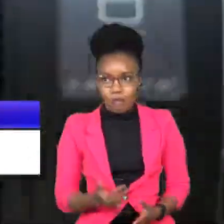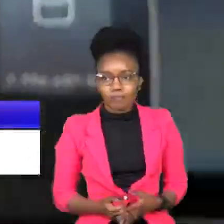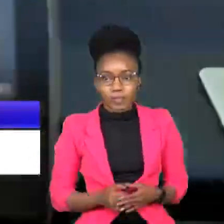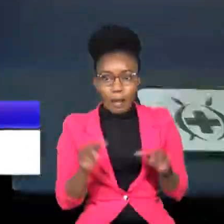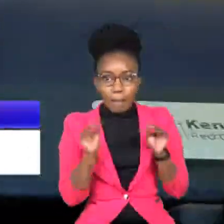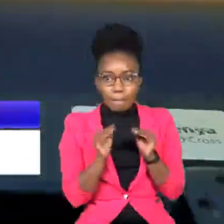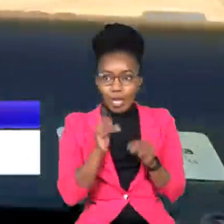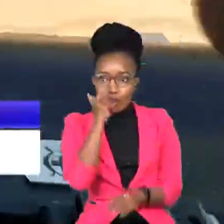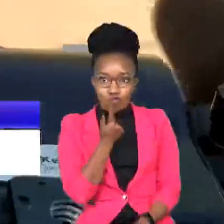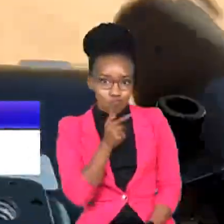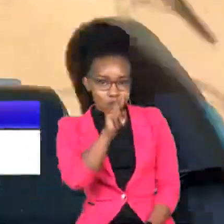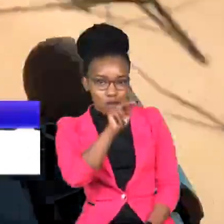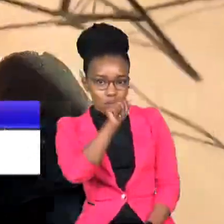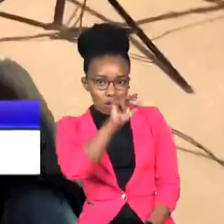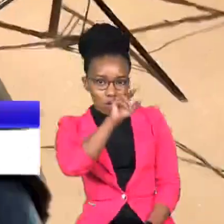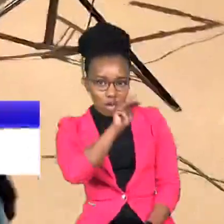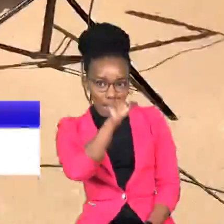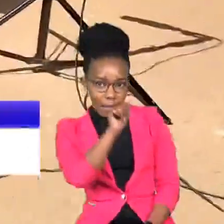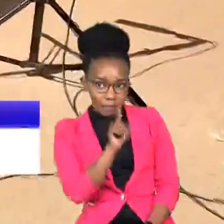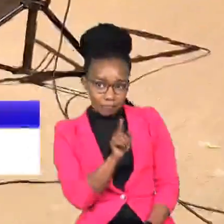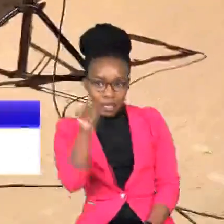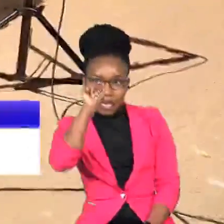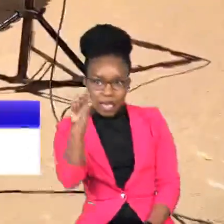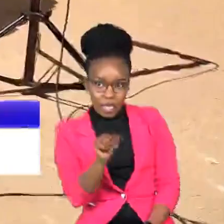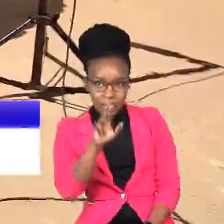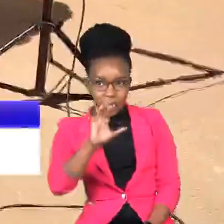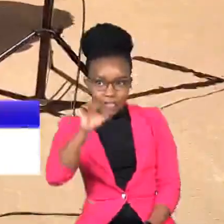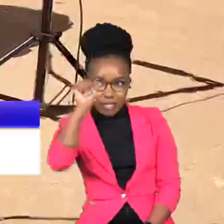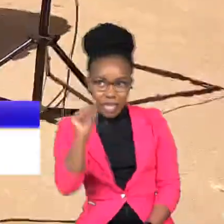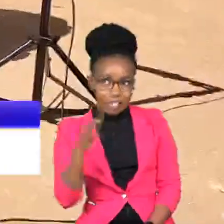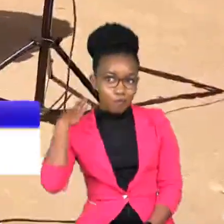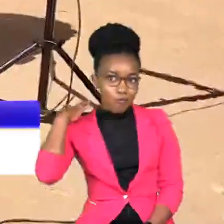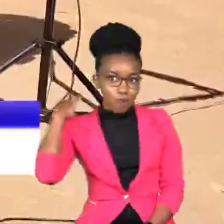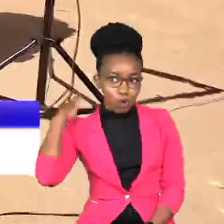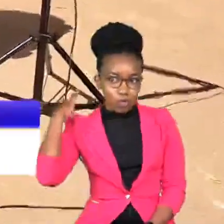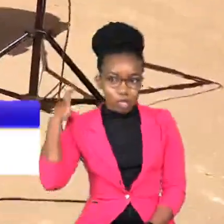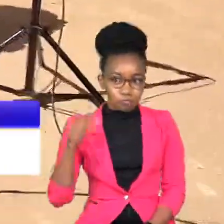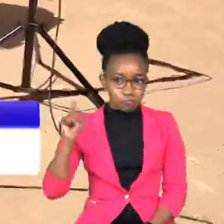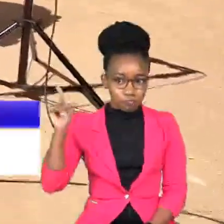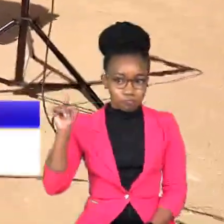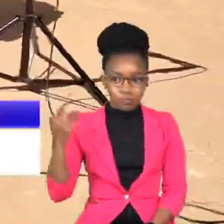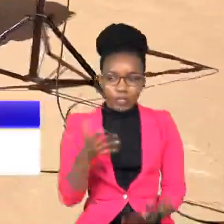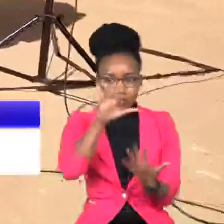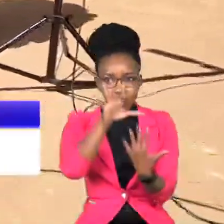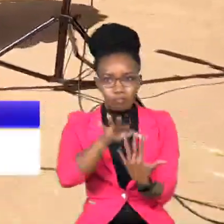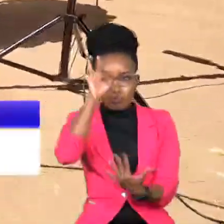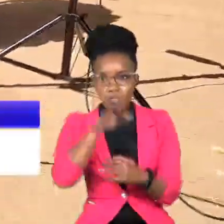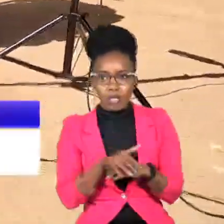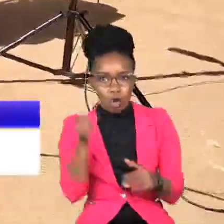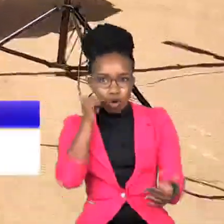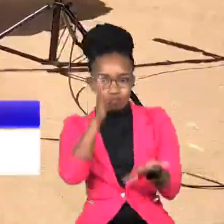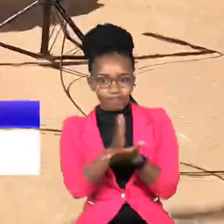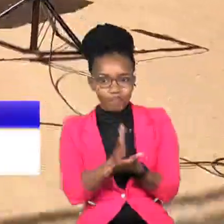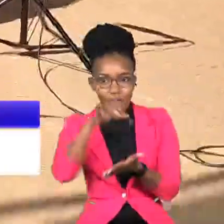Meet Naima Aden Umar, an SRCS volunteer. She is credited with identifying the first confirmed case